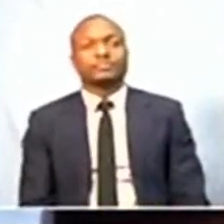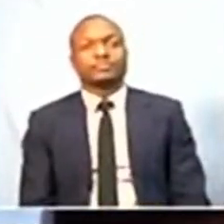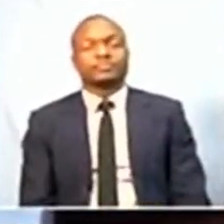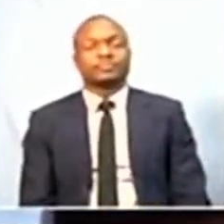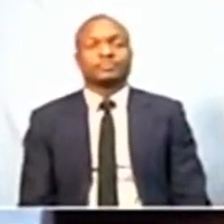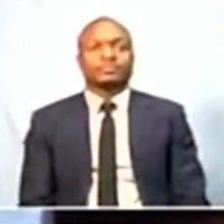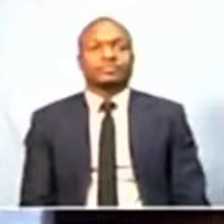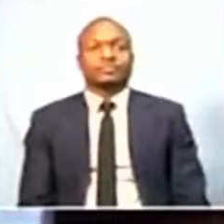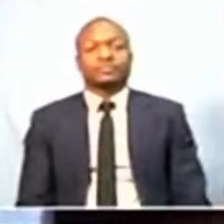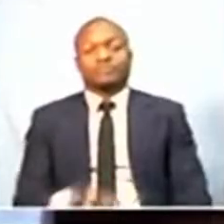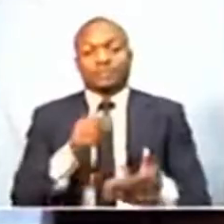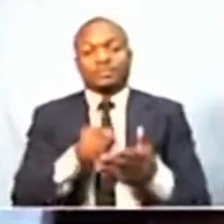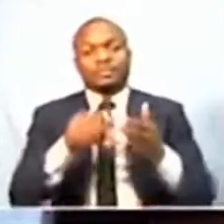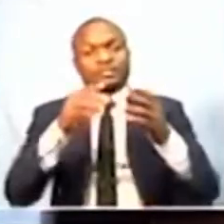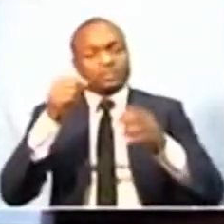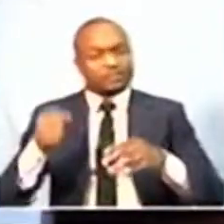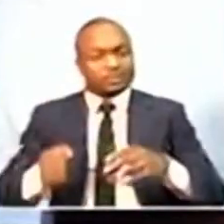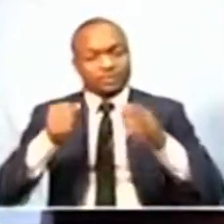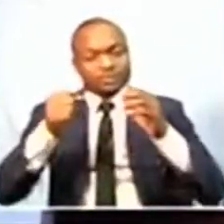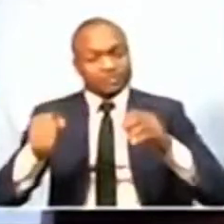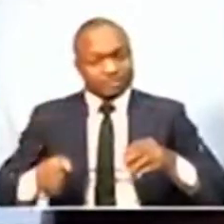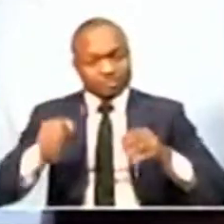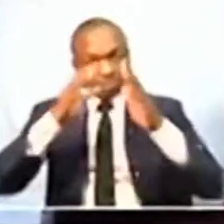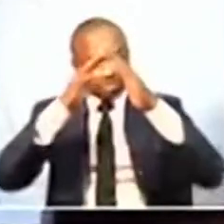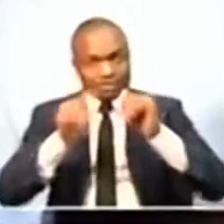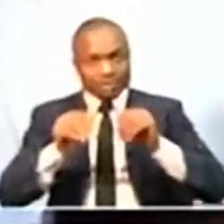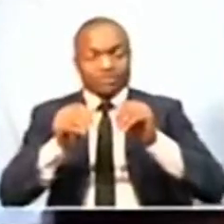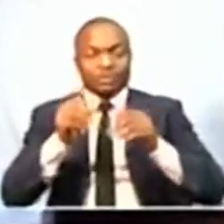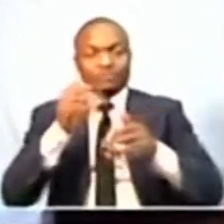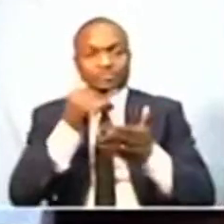Palace's queries, just skip them.